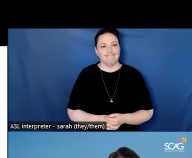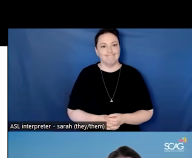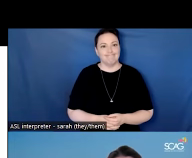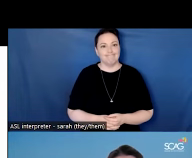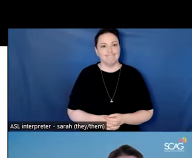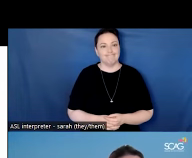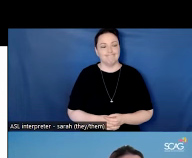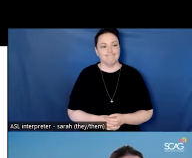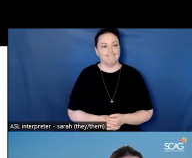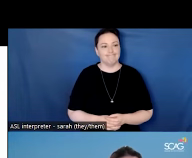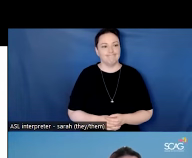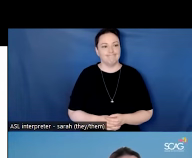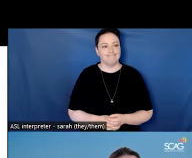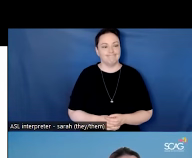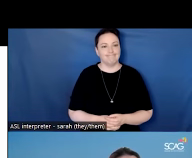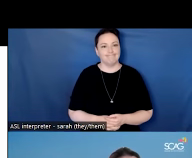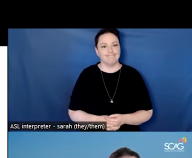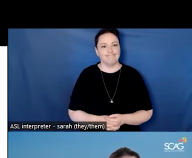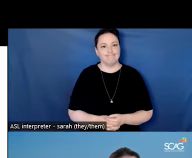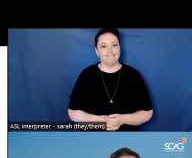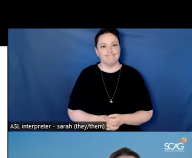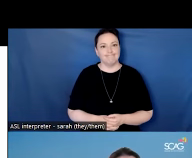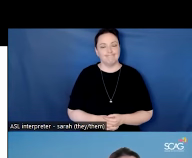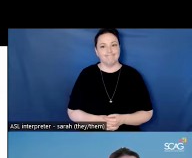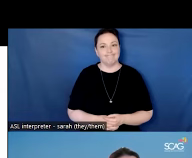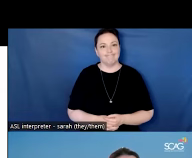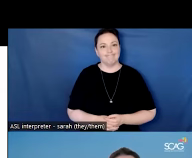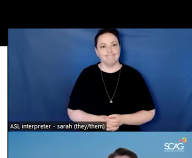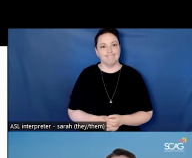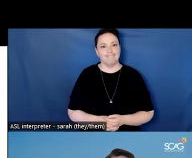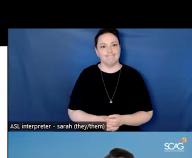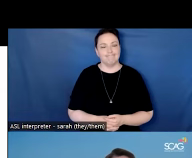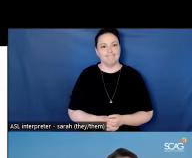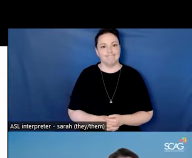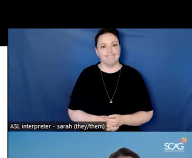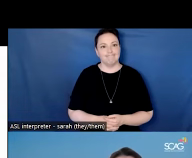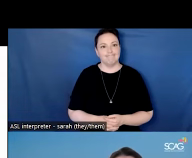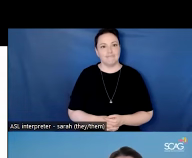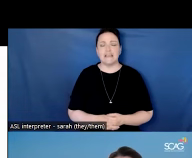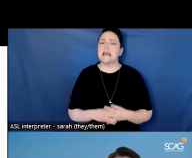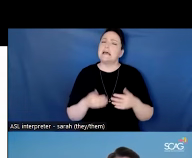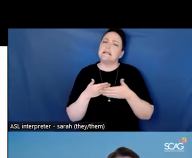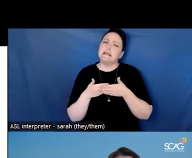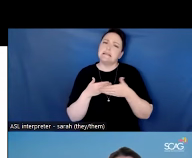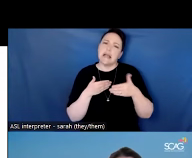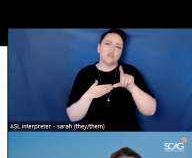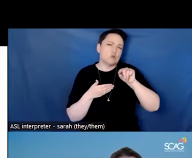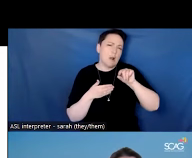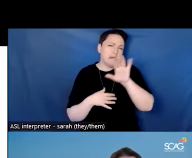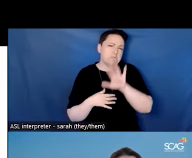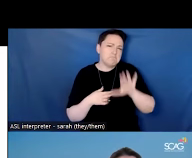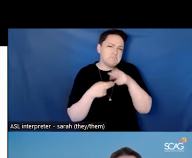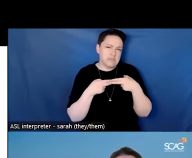Okay, all right. The next 20 so slides will focus on the CEQA